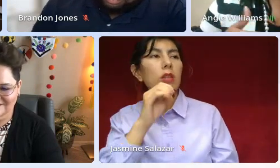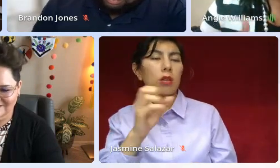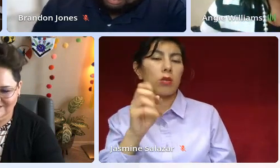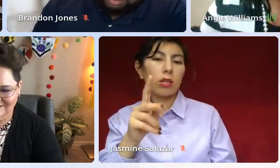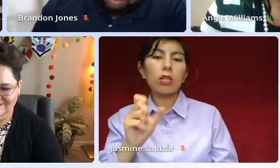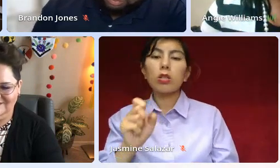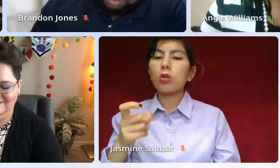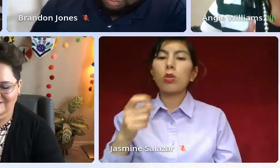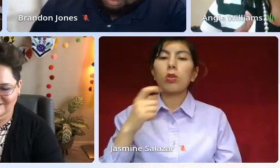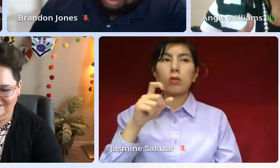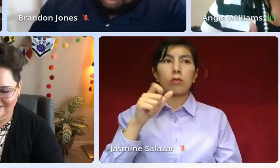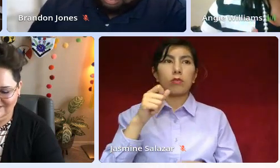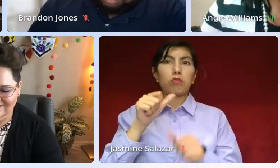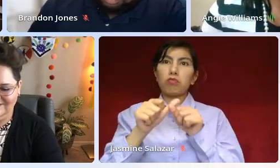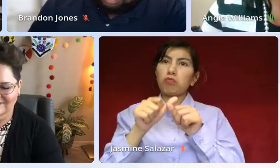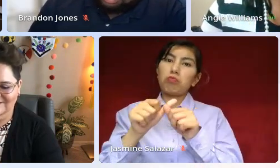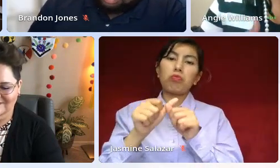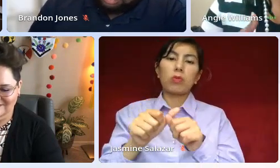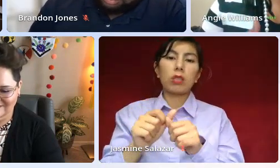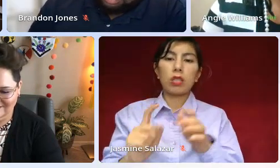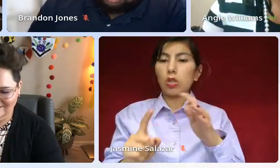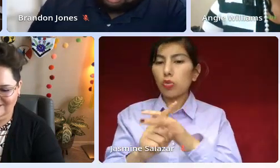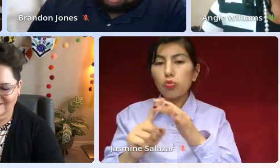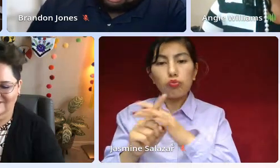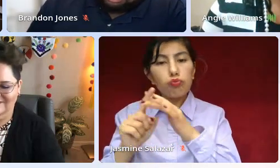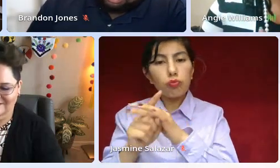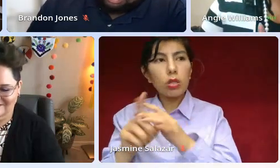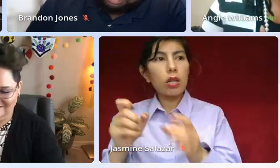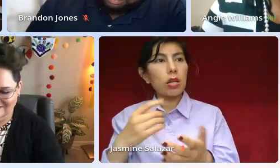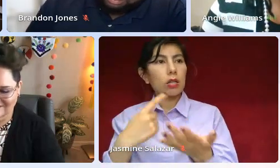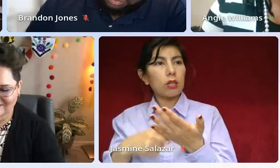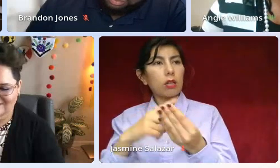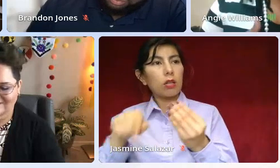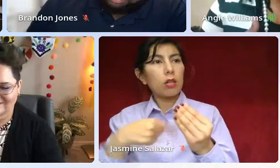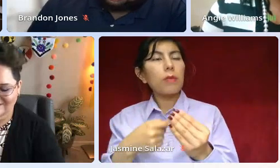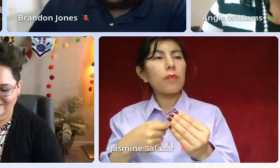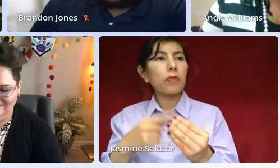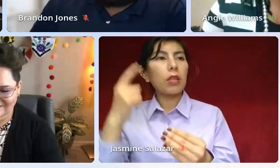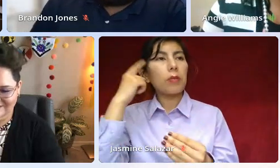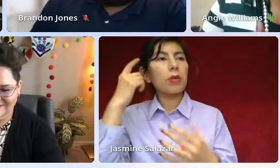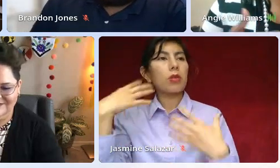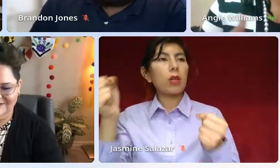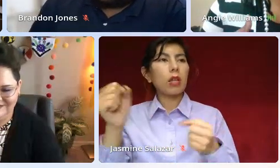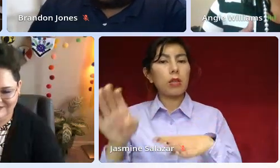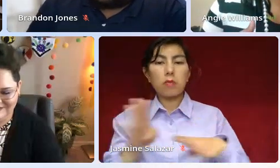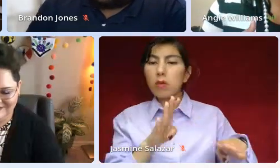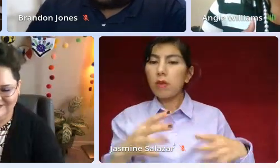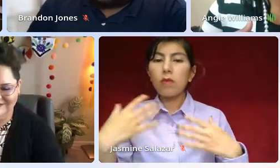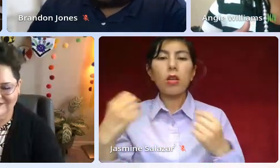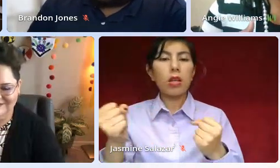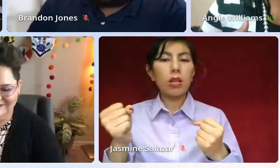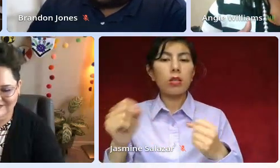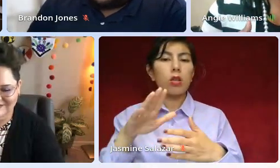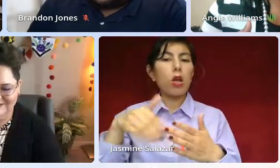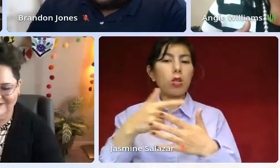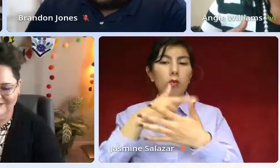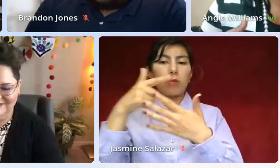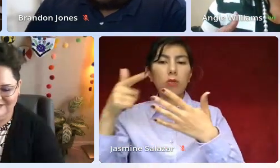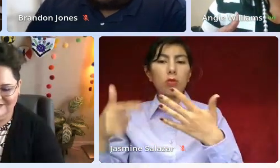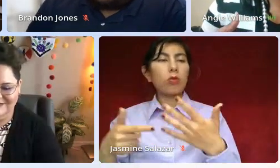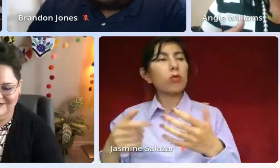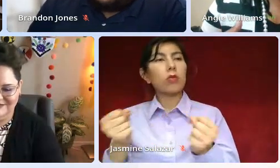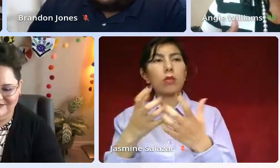being consistent in showing up and talking about mental health, behavioral health, all of those things go